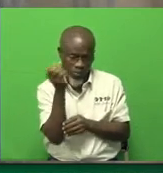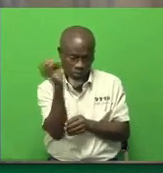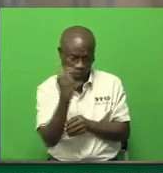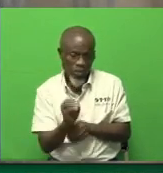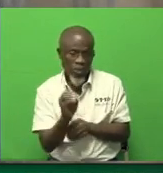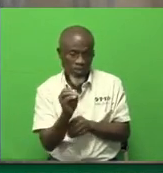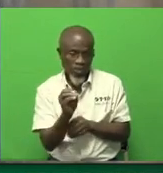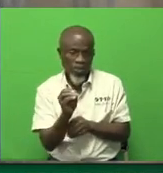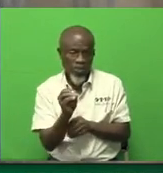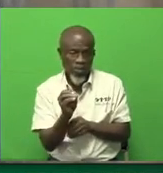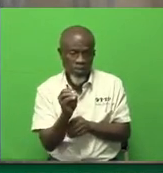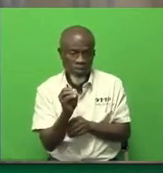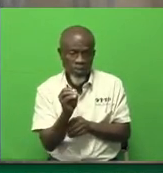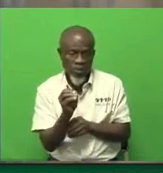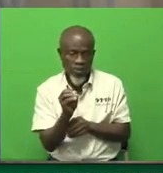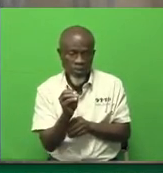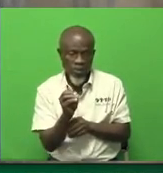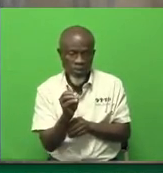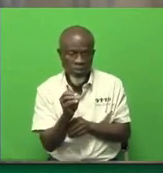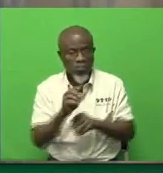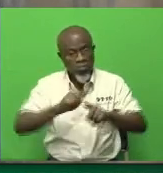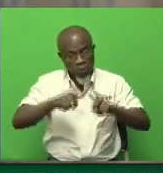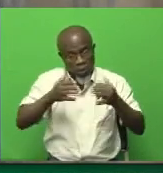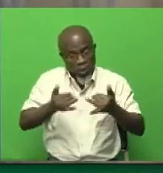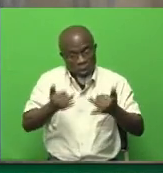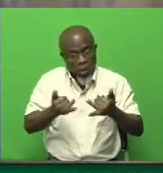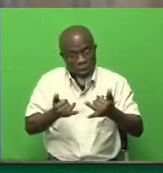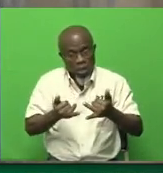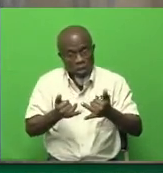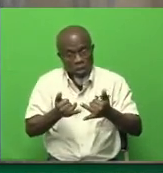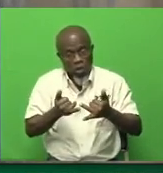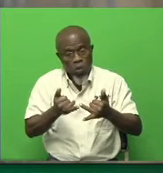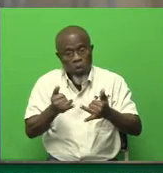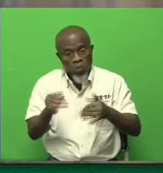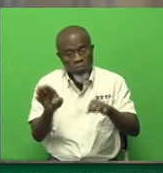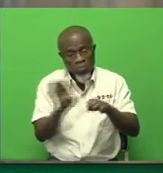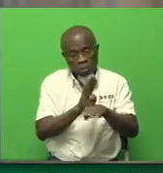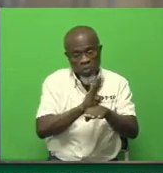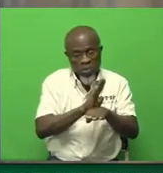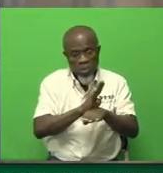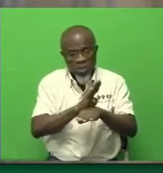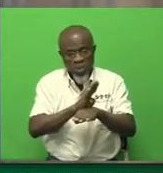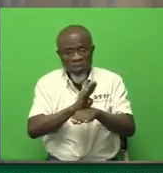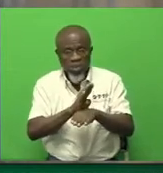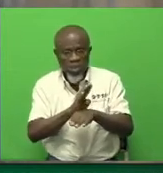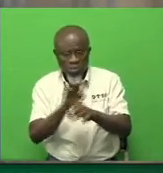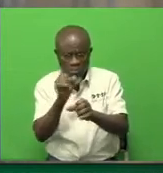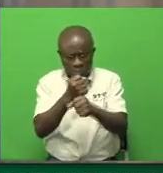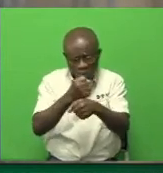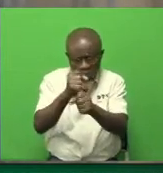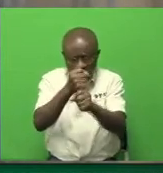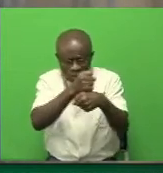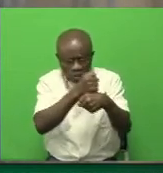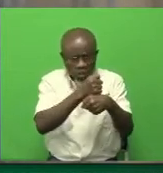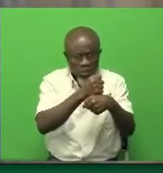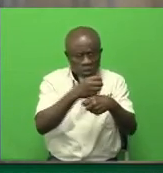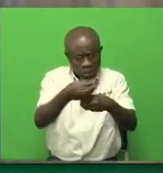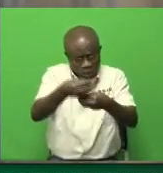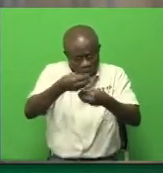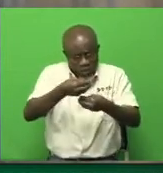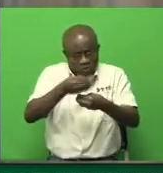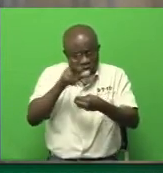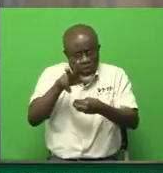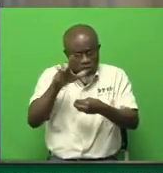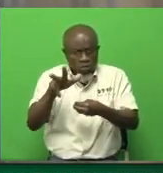however at present companies producing all and mature Marine eras pay spt at 33 but guess